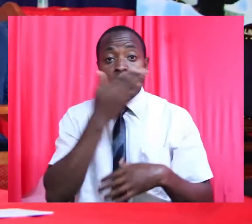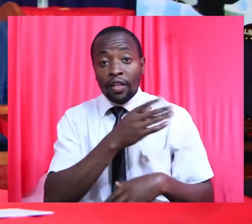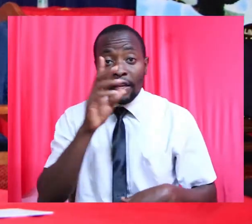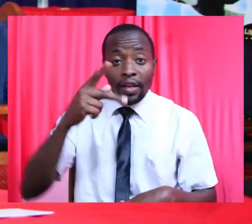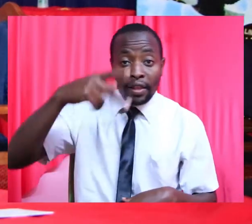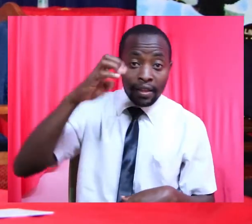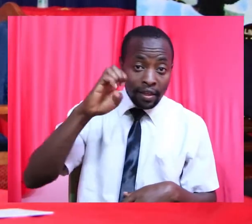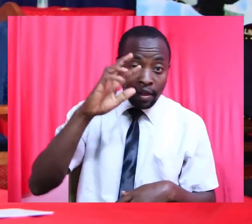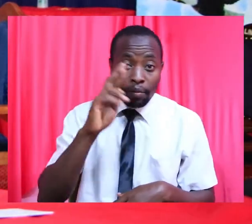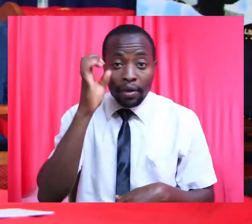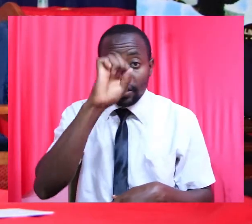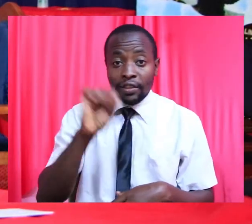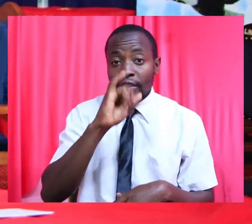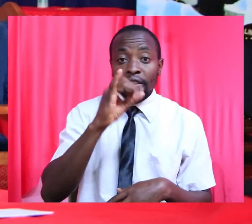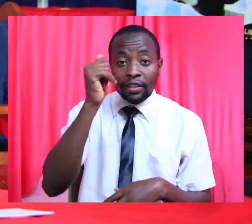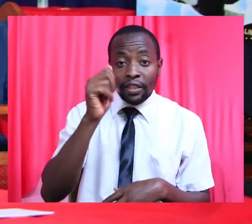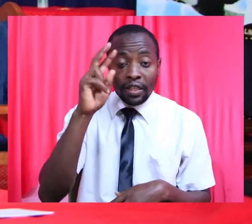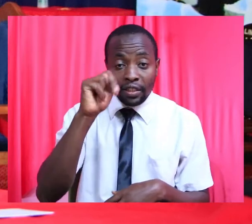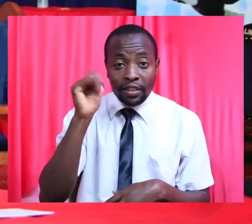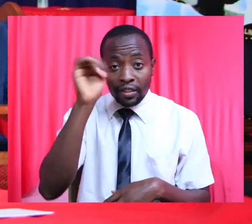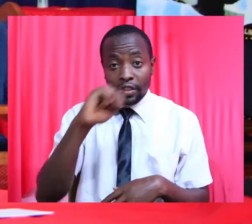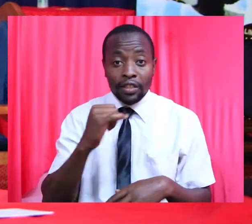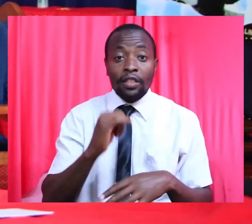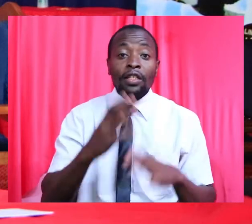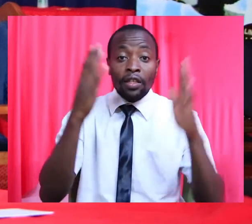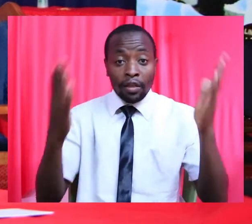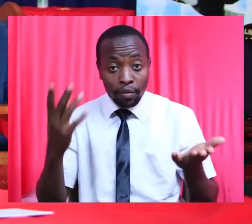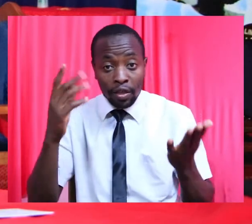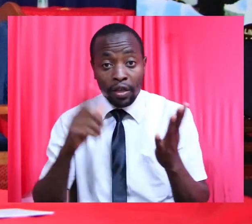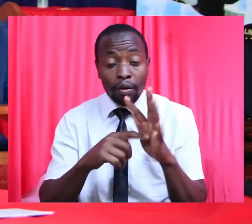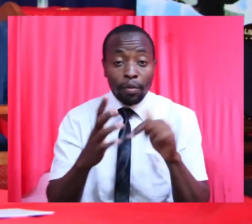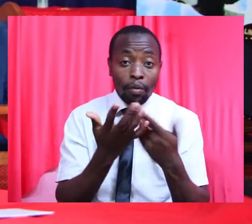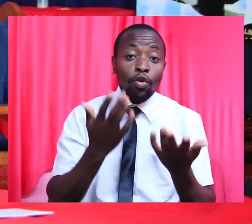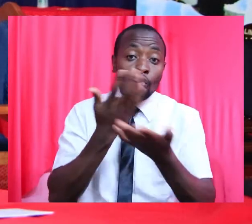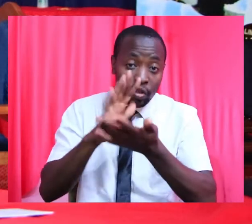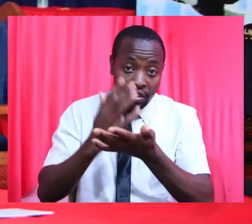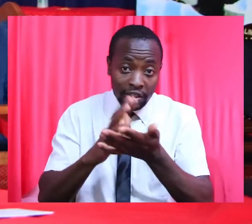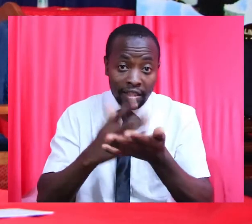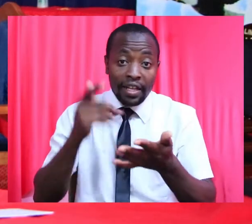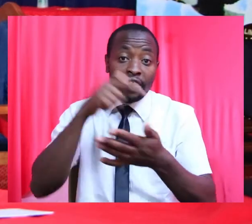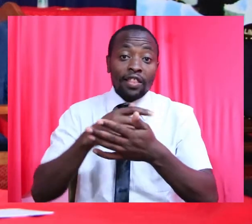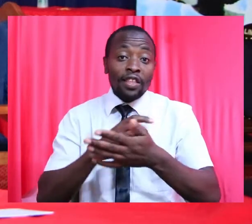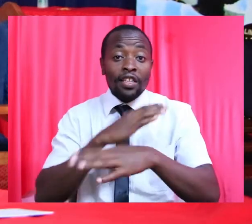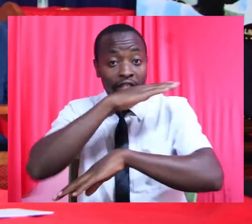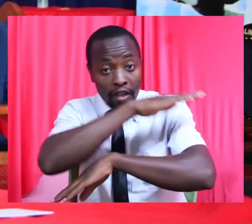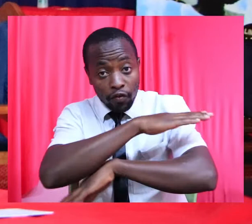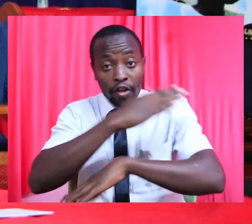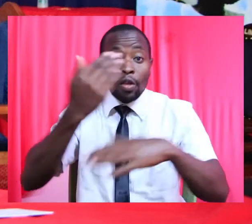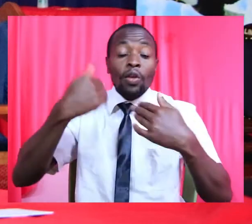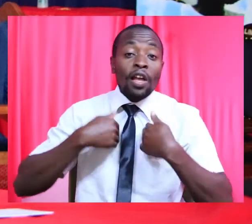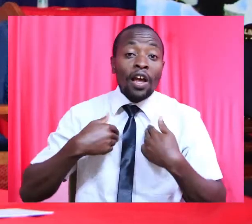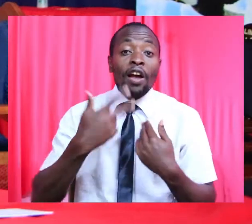interesting part of this scripture that I'd like us to share this evening is that we are told that this bear had